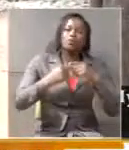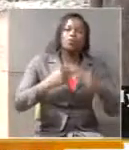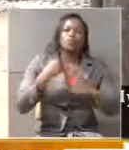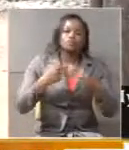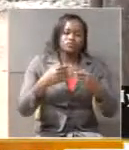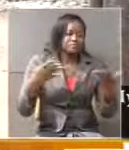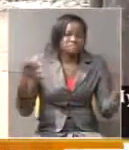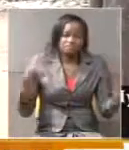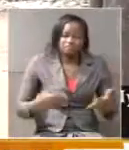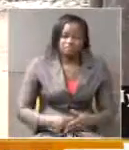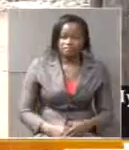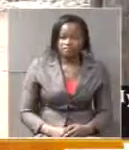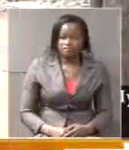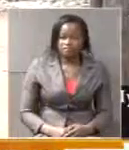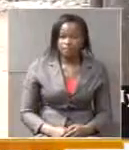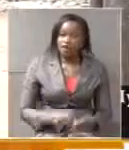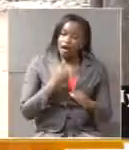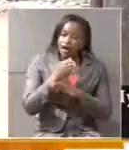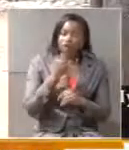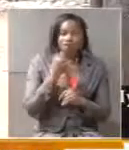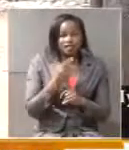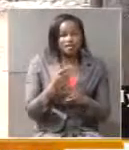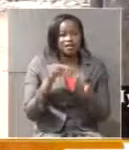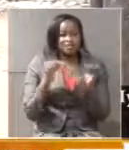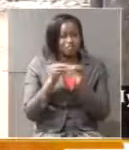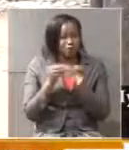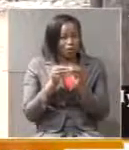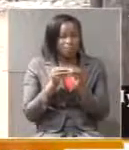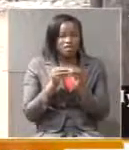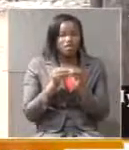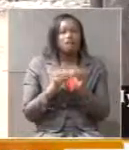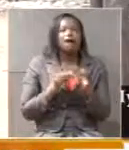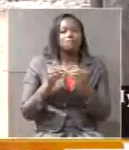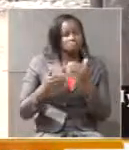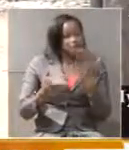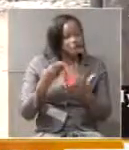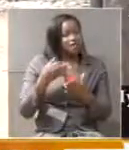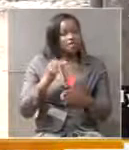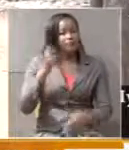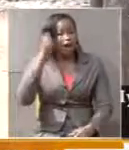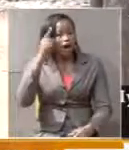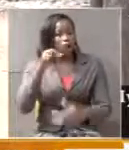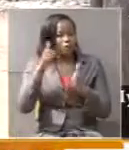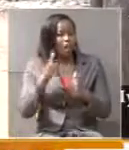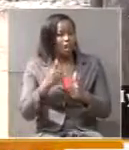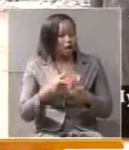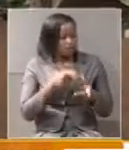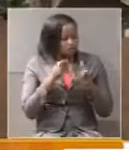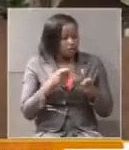mazo muziza. Wagambo mlenzi, aliwala dashira na akuma walibanga ateke anga ya